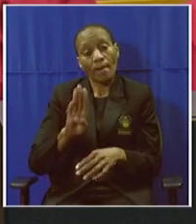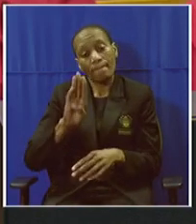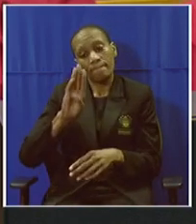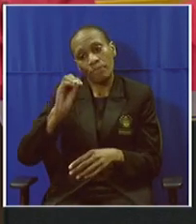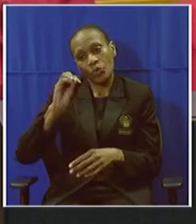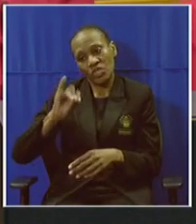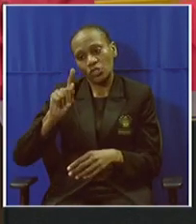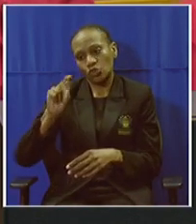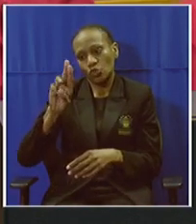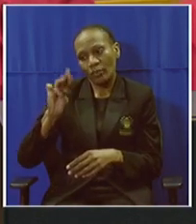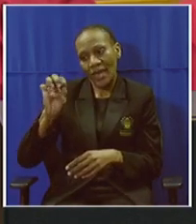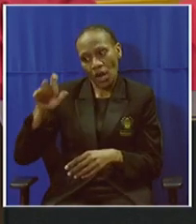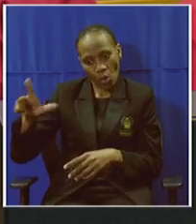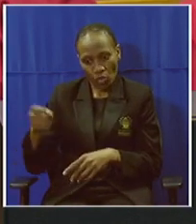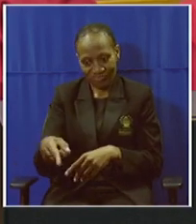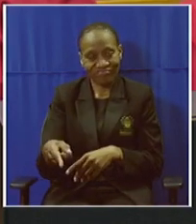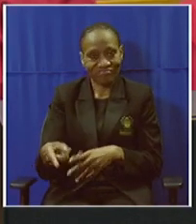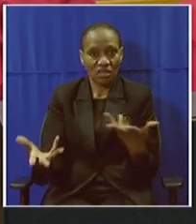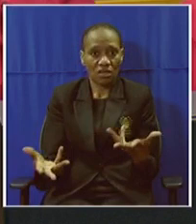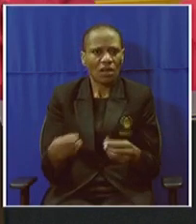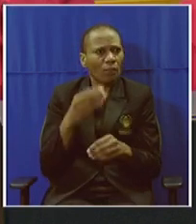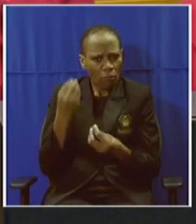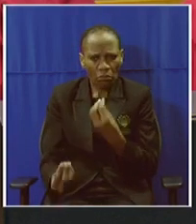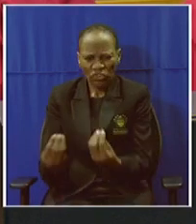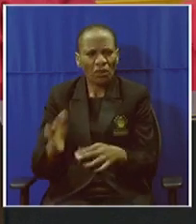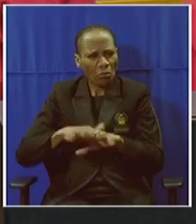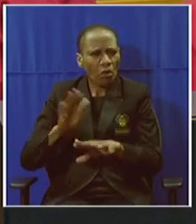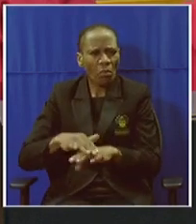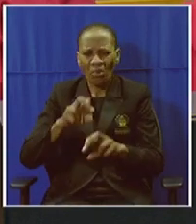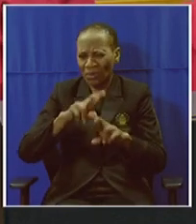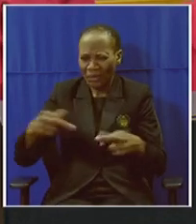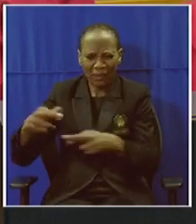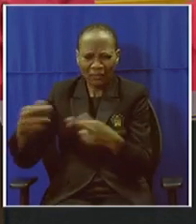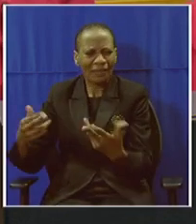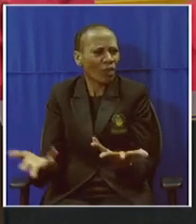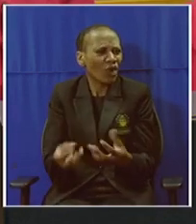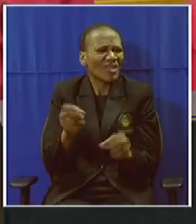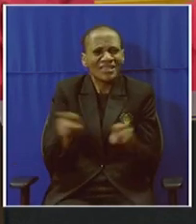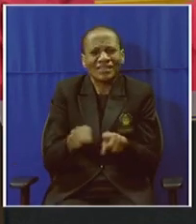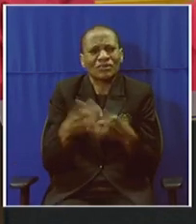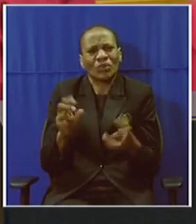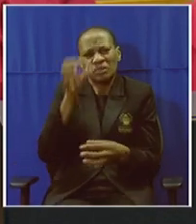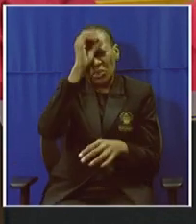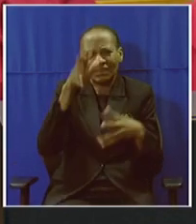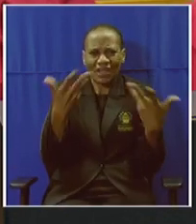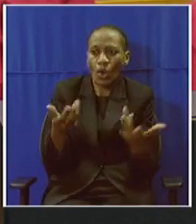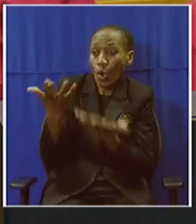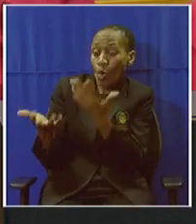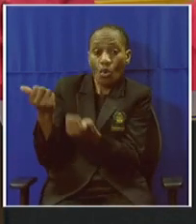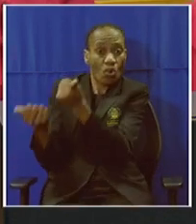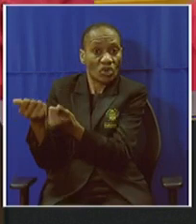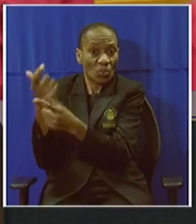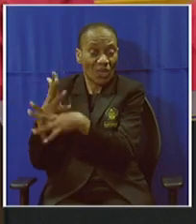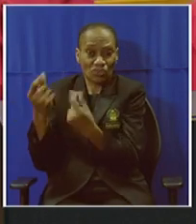of our children is happening as if there is no policing or our courts are closed. We must not get tired of showing our